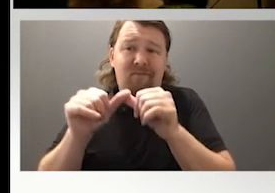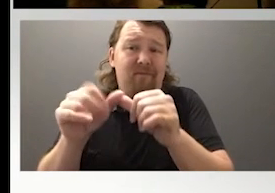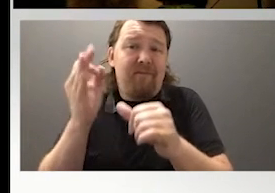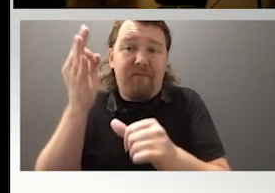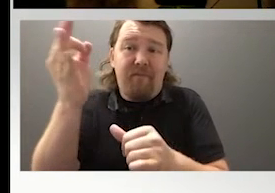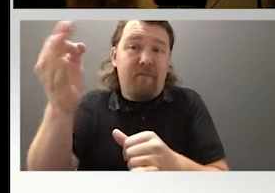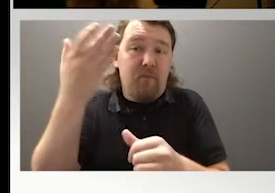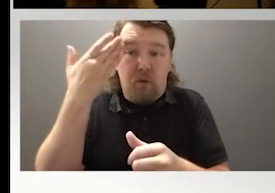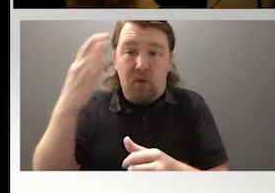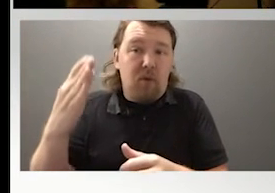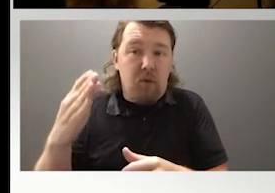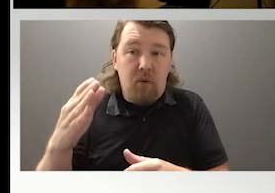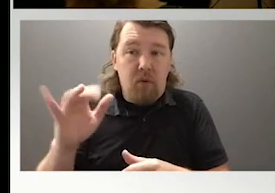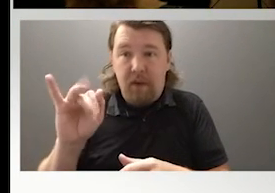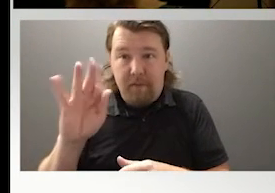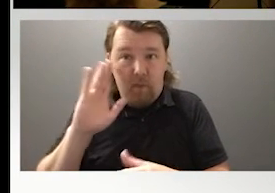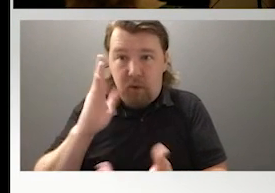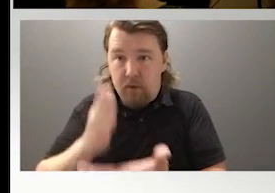the future,